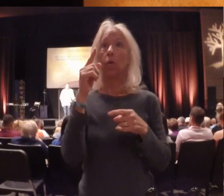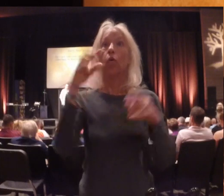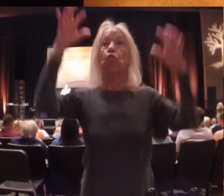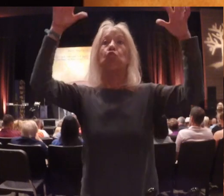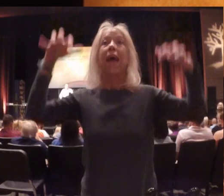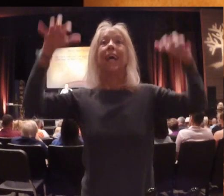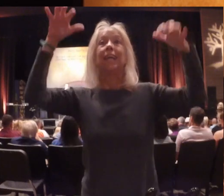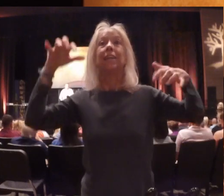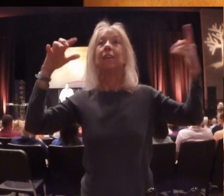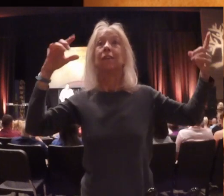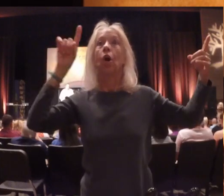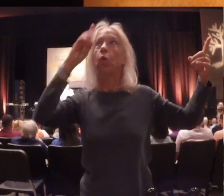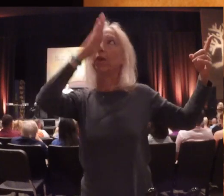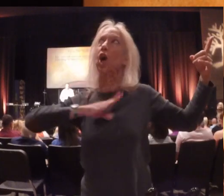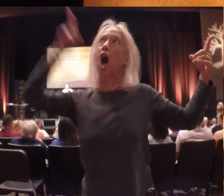can send the water.